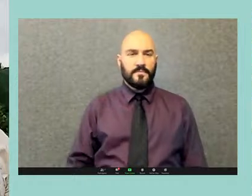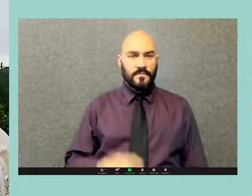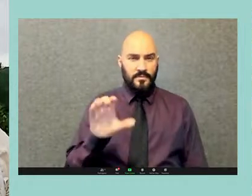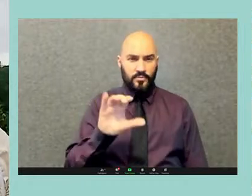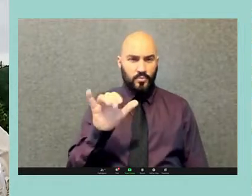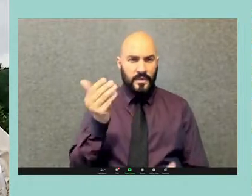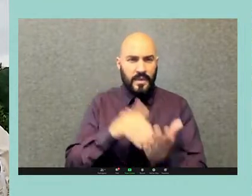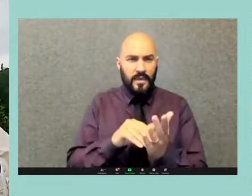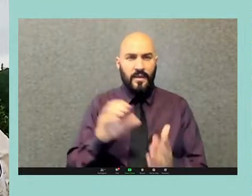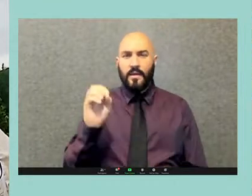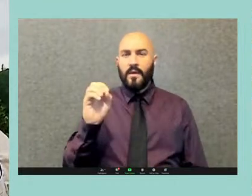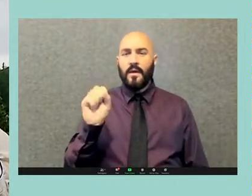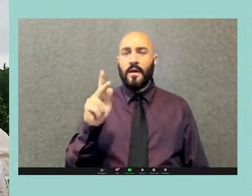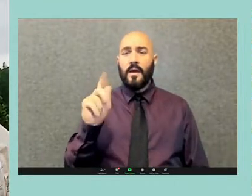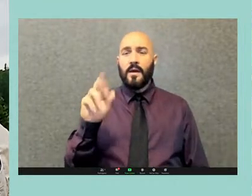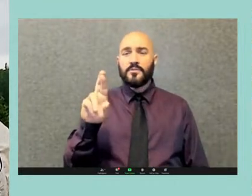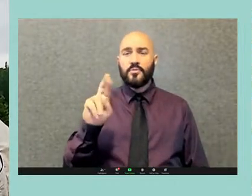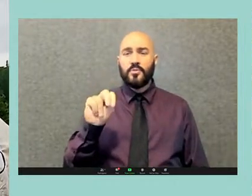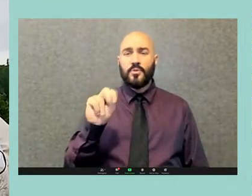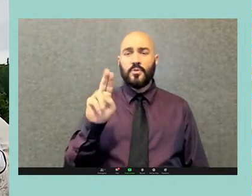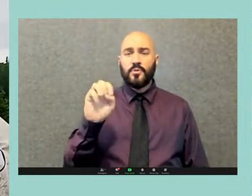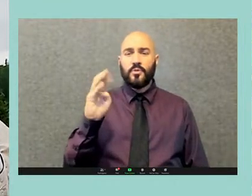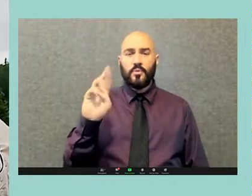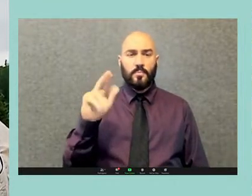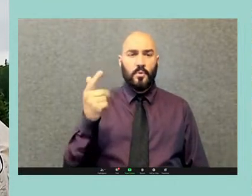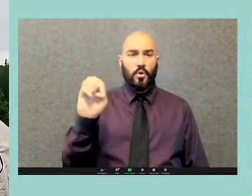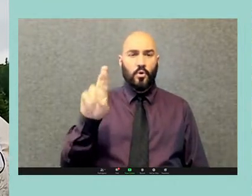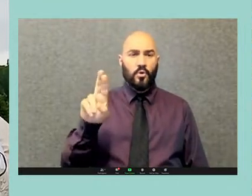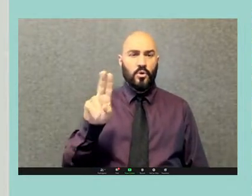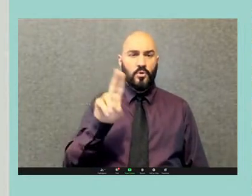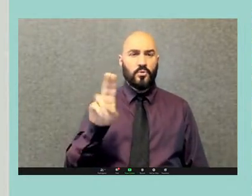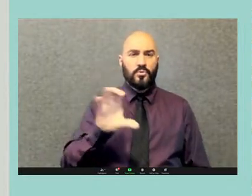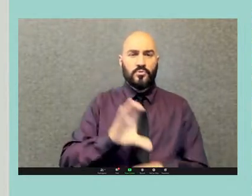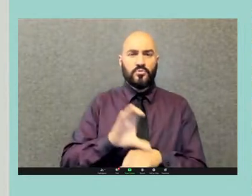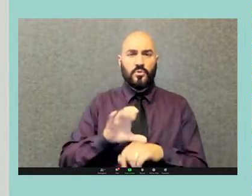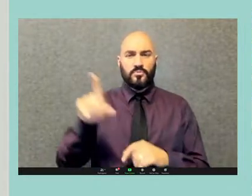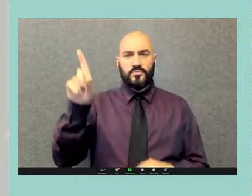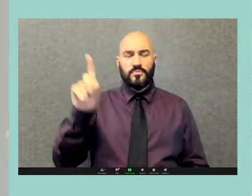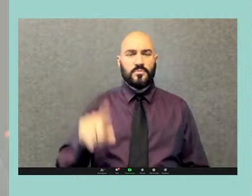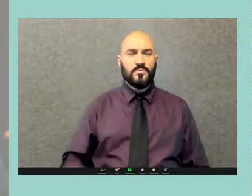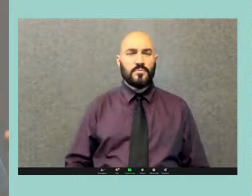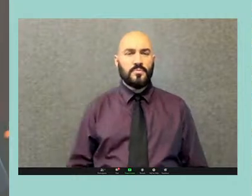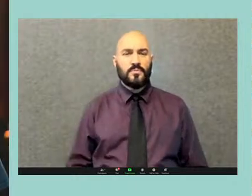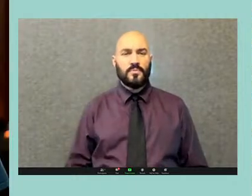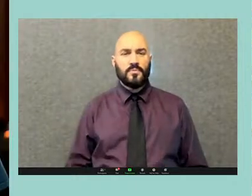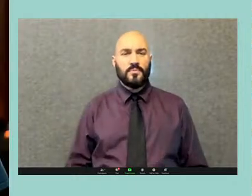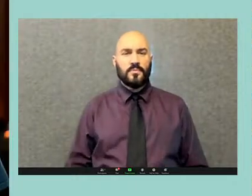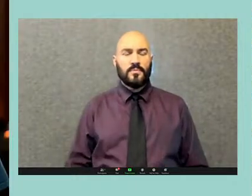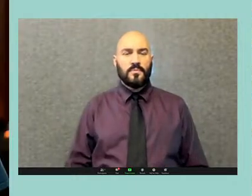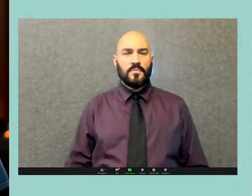So do that again. Oscar Newberger, Unitarian Church of Montpelier.